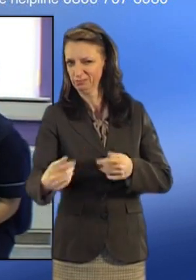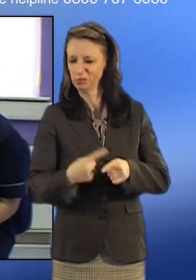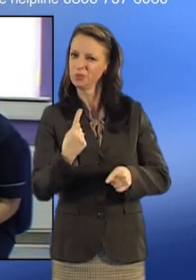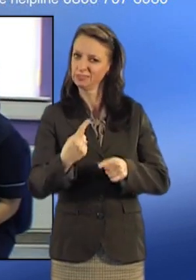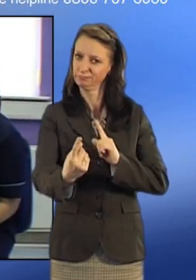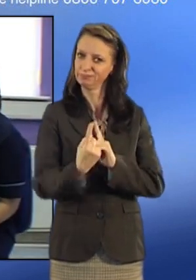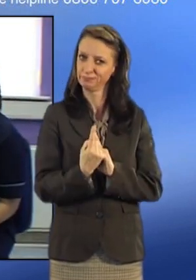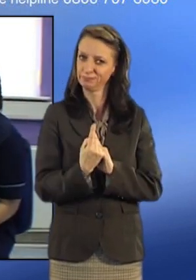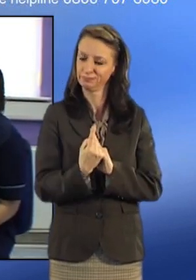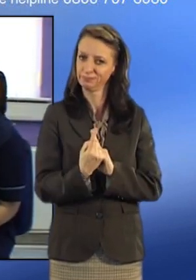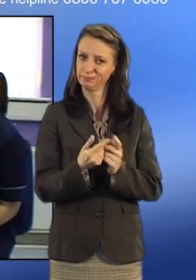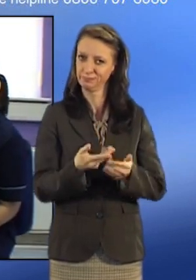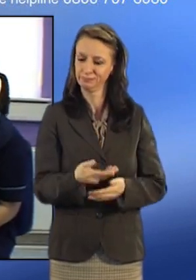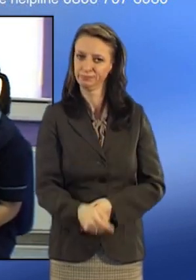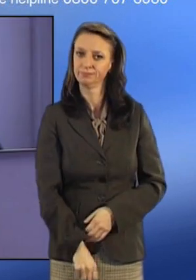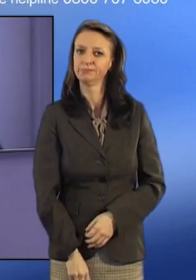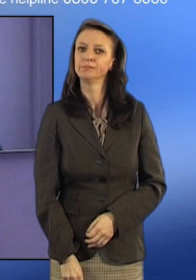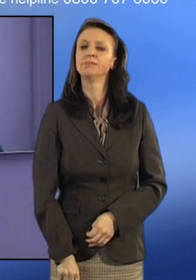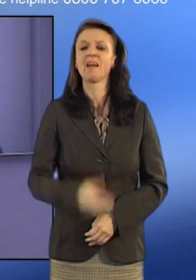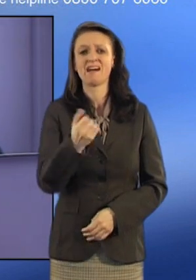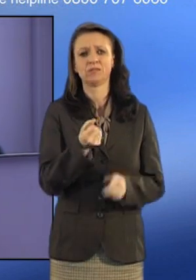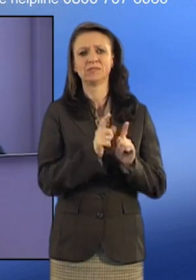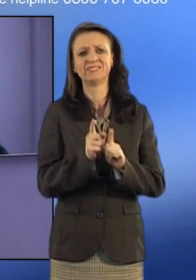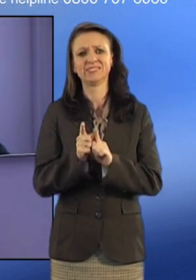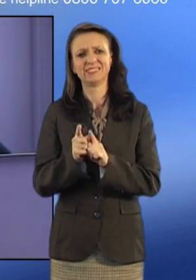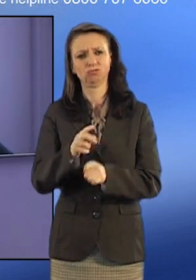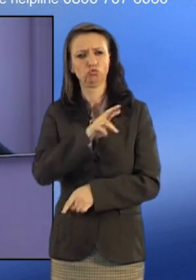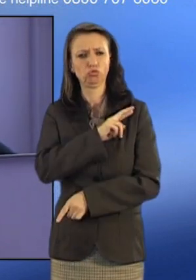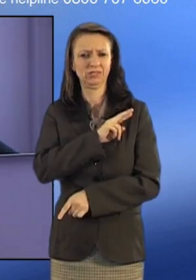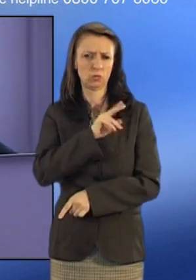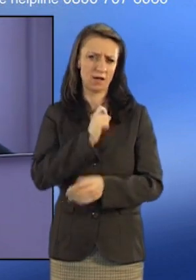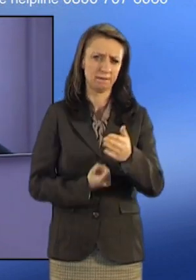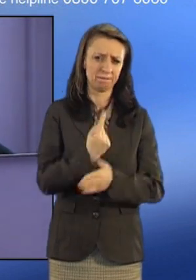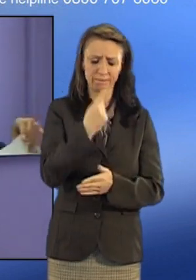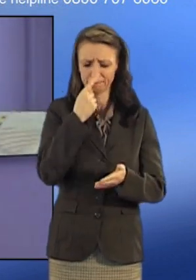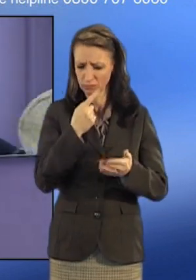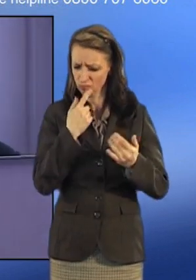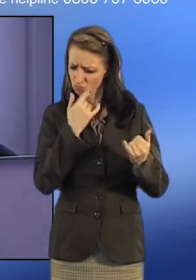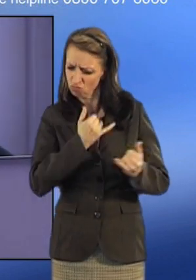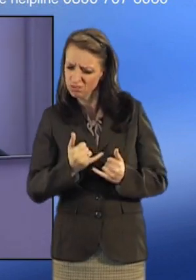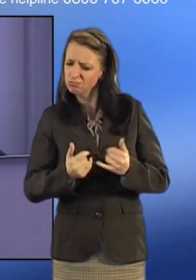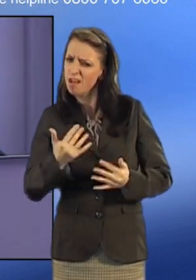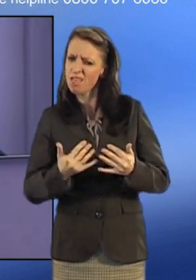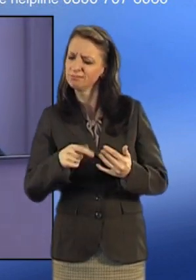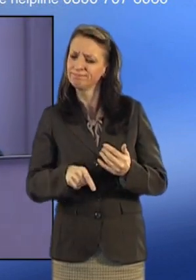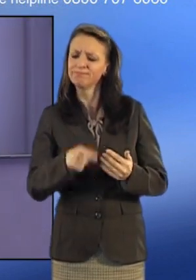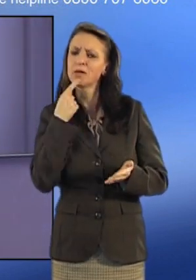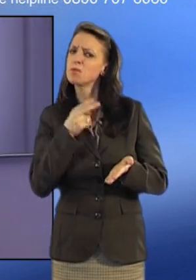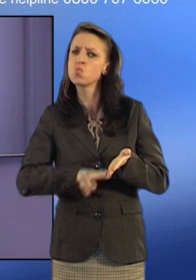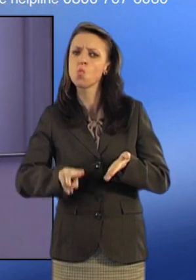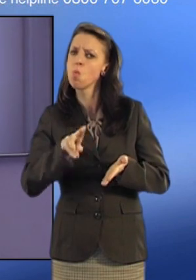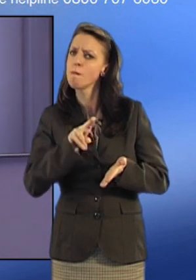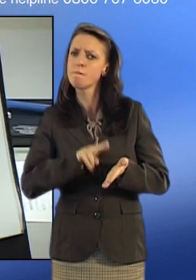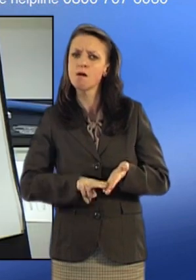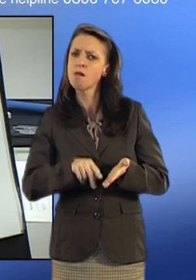This investigation that you've just already had. There are many possible reasons for an abnormal result, and the specialist nurse will be able to advise you. The